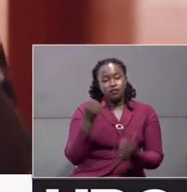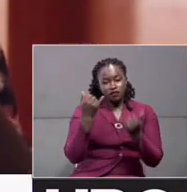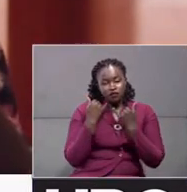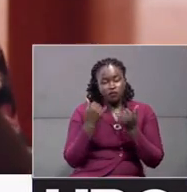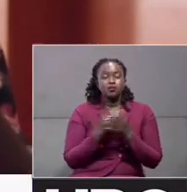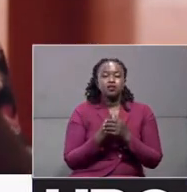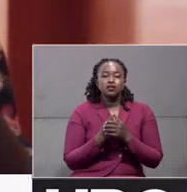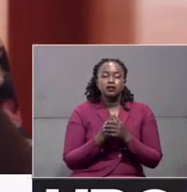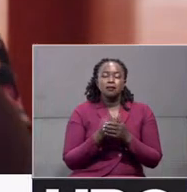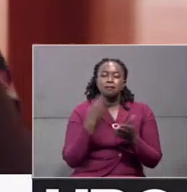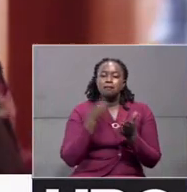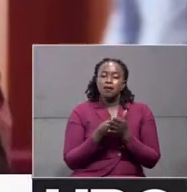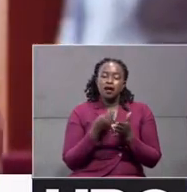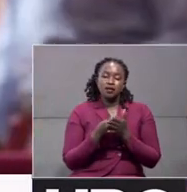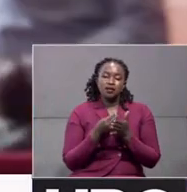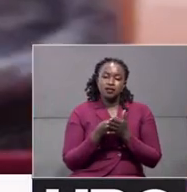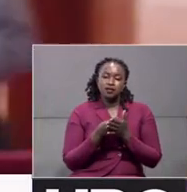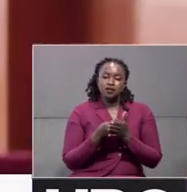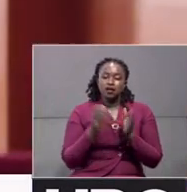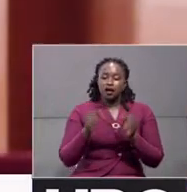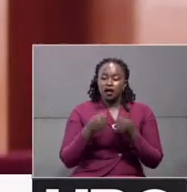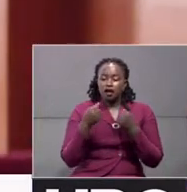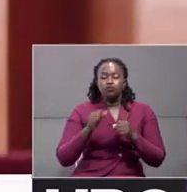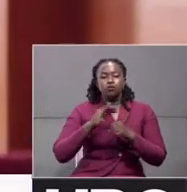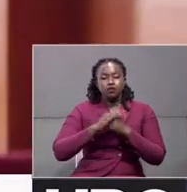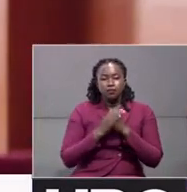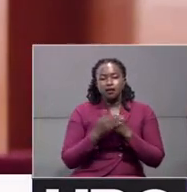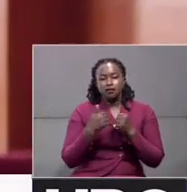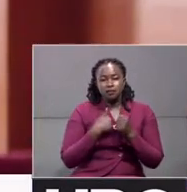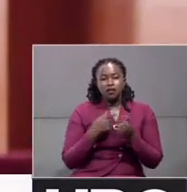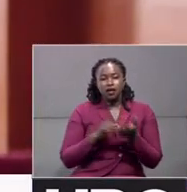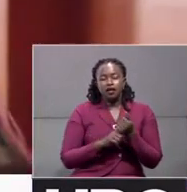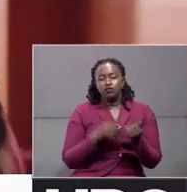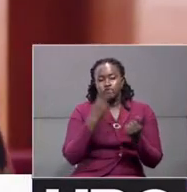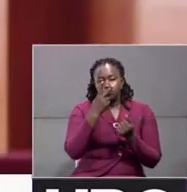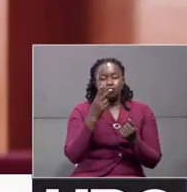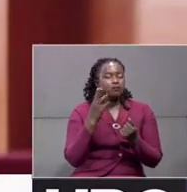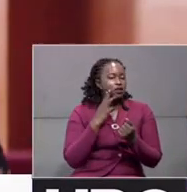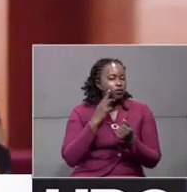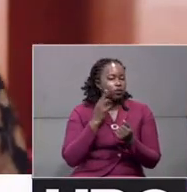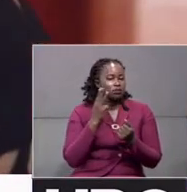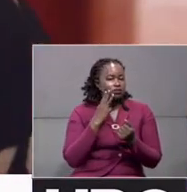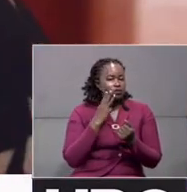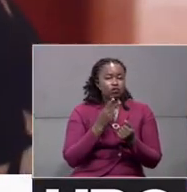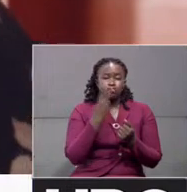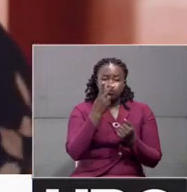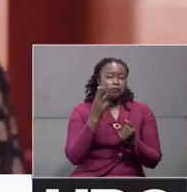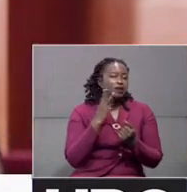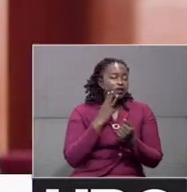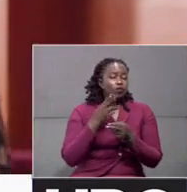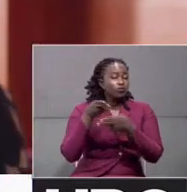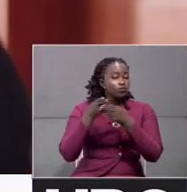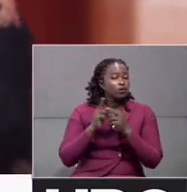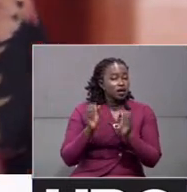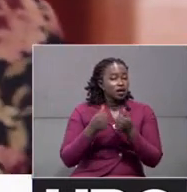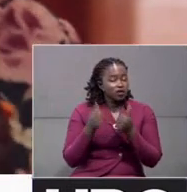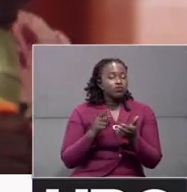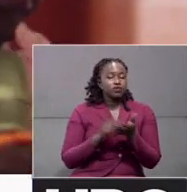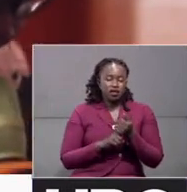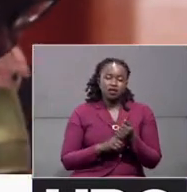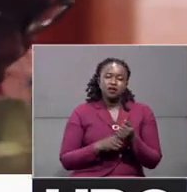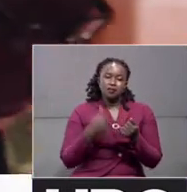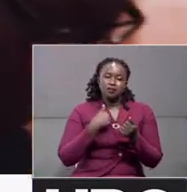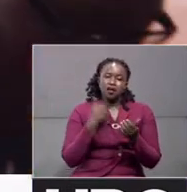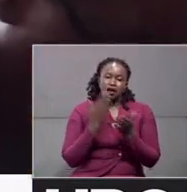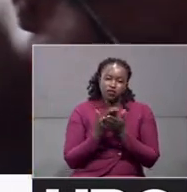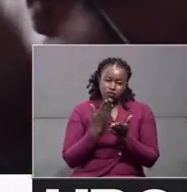I earn cannot make me get 2 million as a loan. And we are also questioning that with